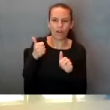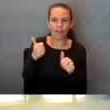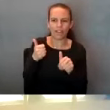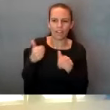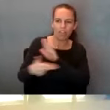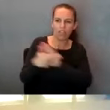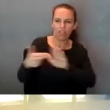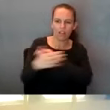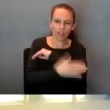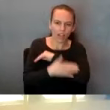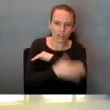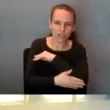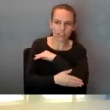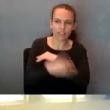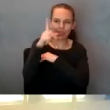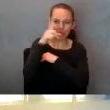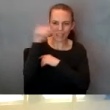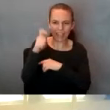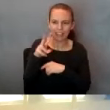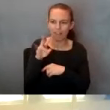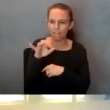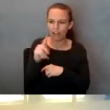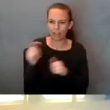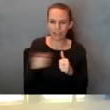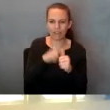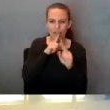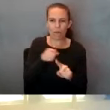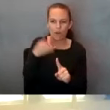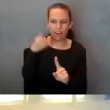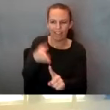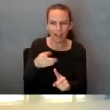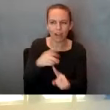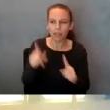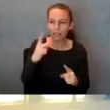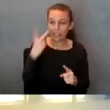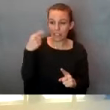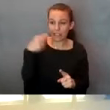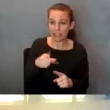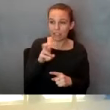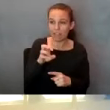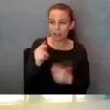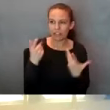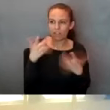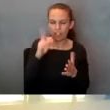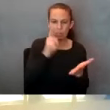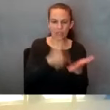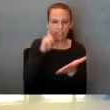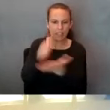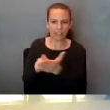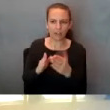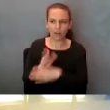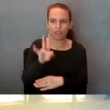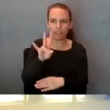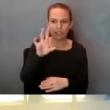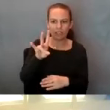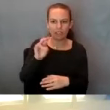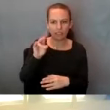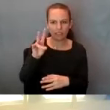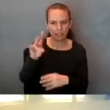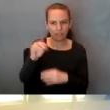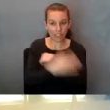countries just because the variant was first reported there. But you can see now that this variant has been detected in over 70 countries and the number is increasing. And the